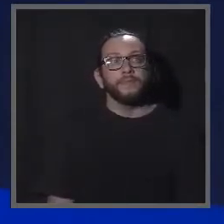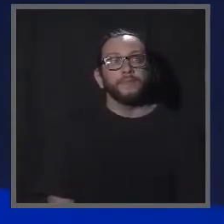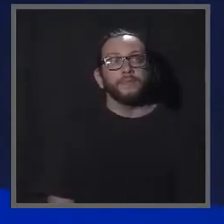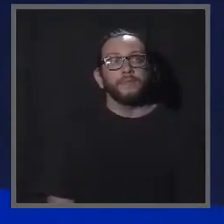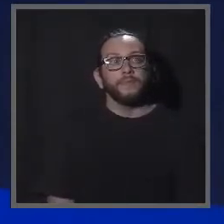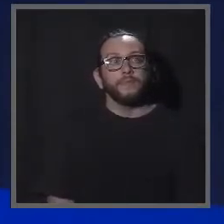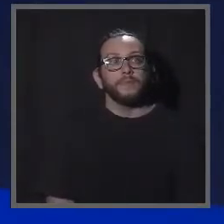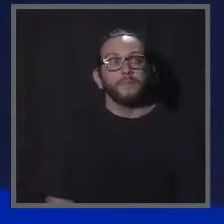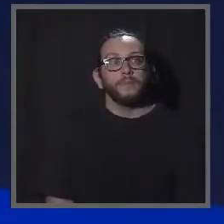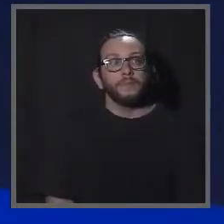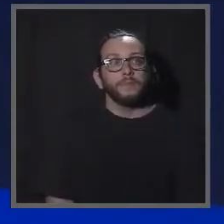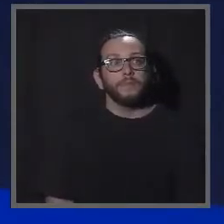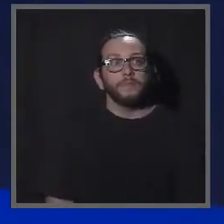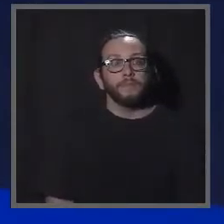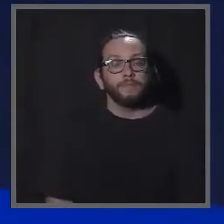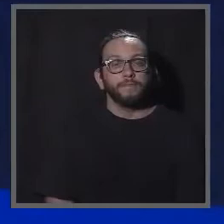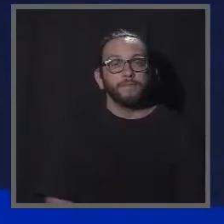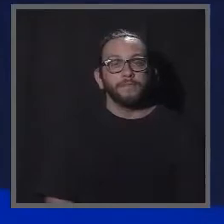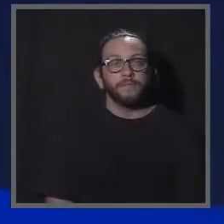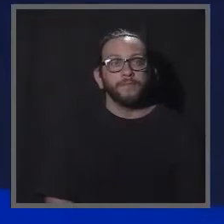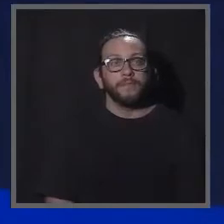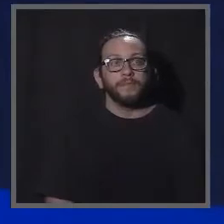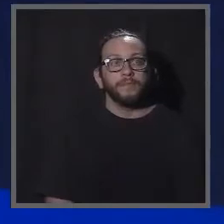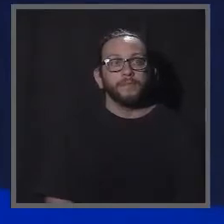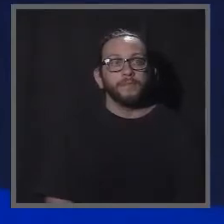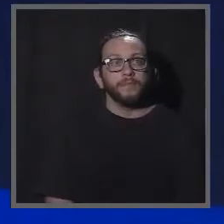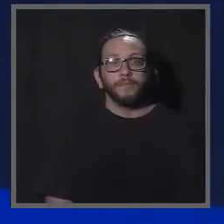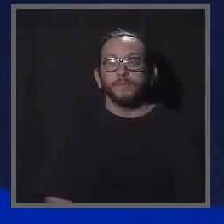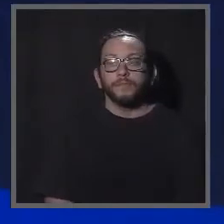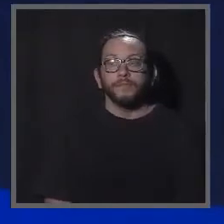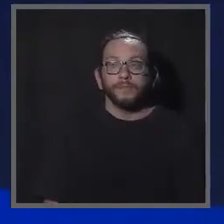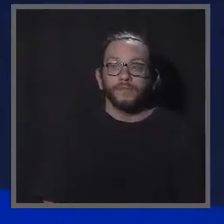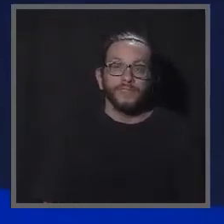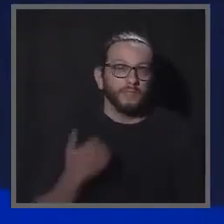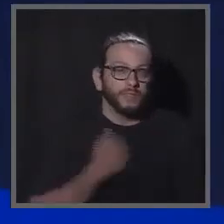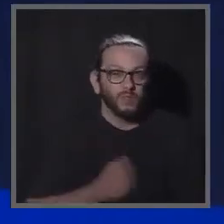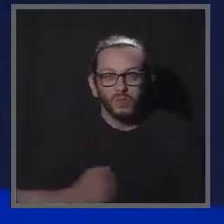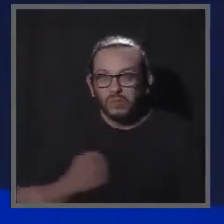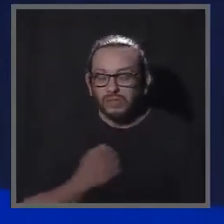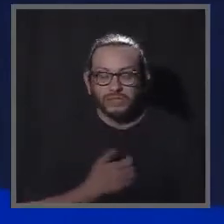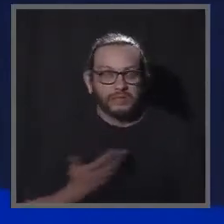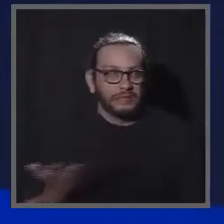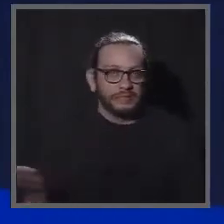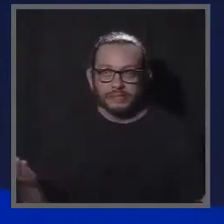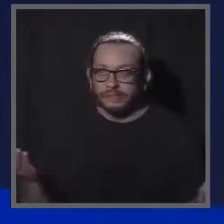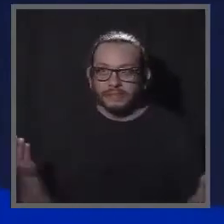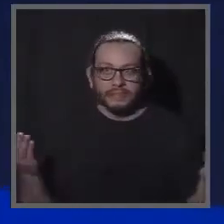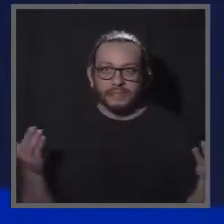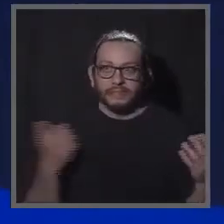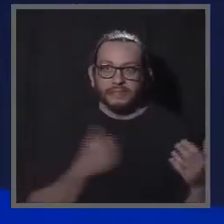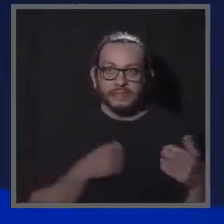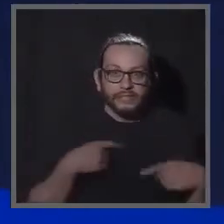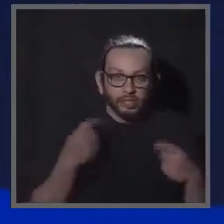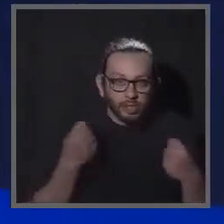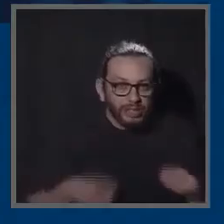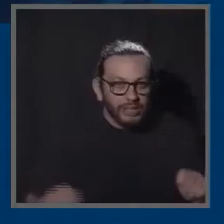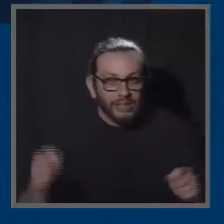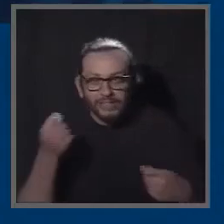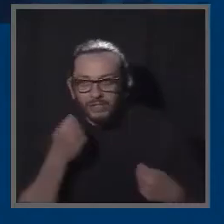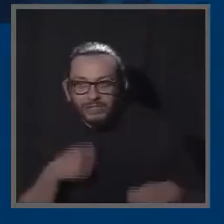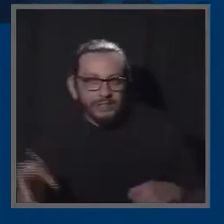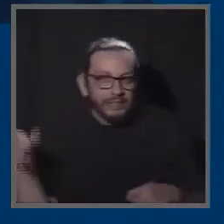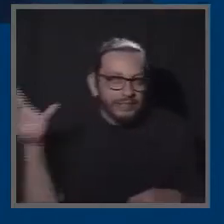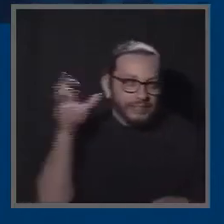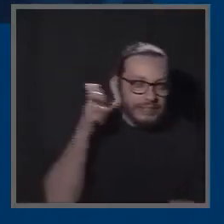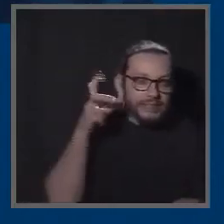Okay, so well, it seems I'm so sorry, Jonathan. We are still trying to get you on